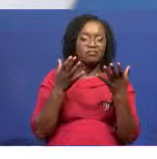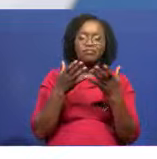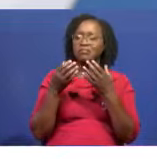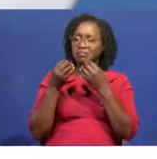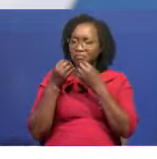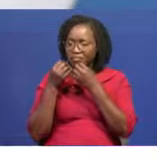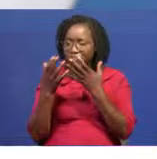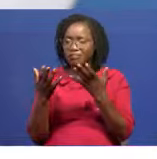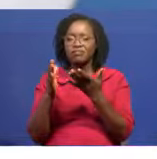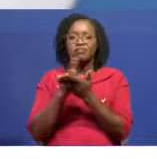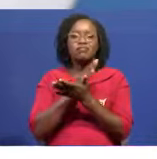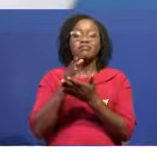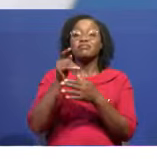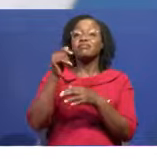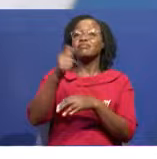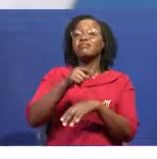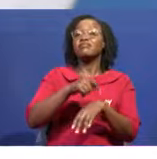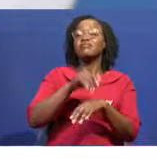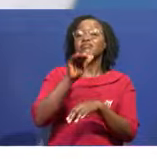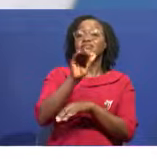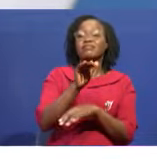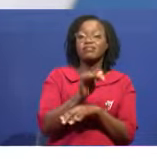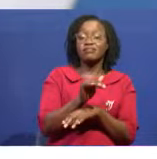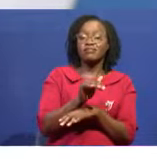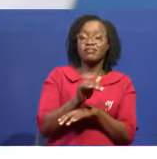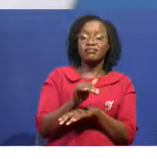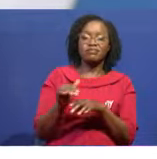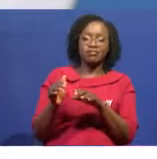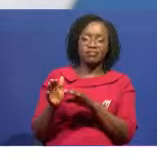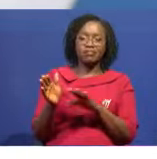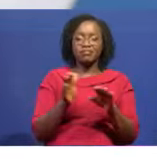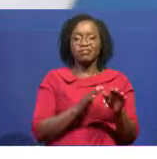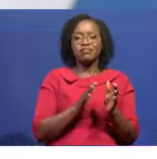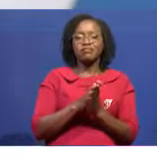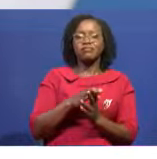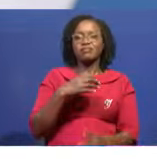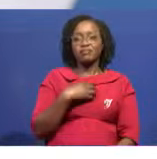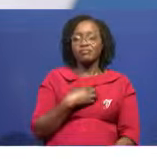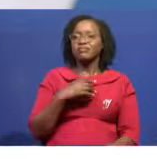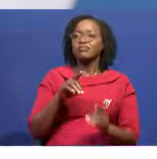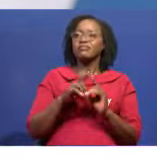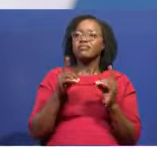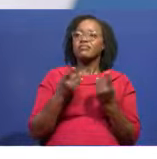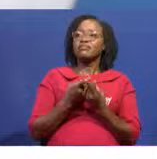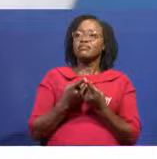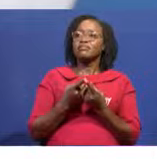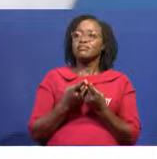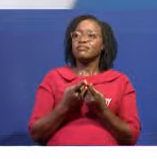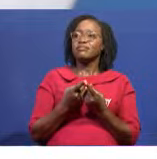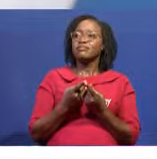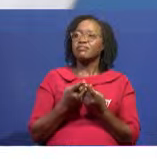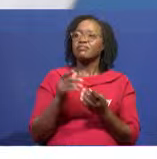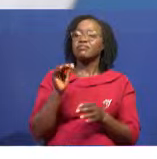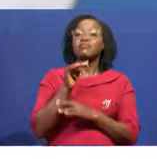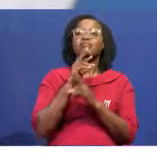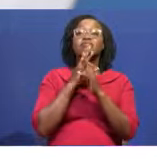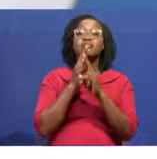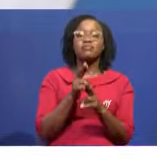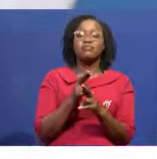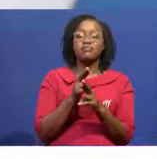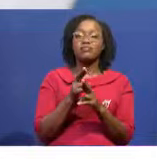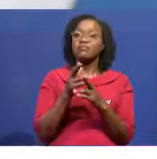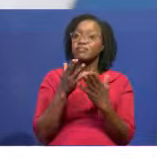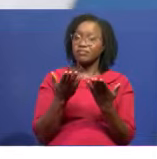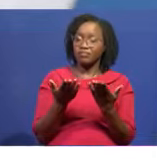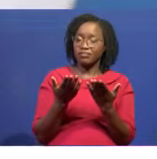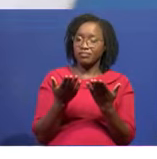every time there's a request for this information. We also had the issue with the pensions department, where we asked them to give us a report on how